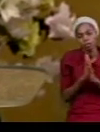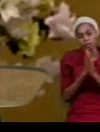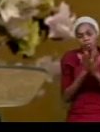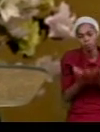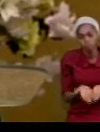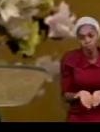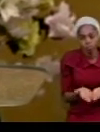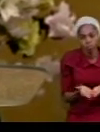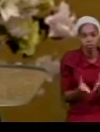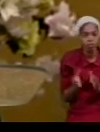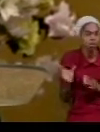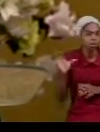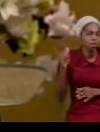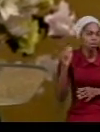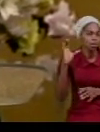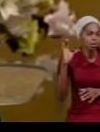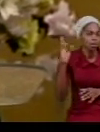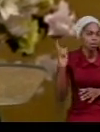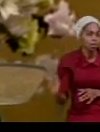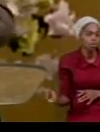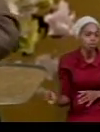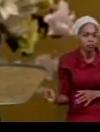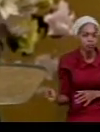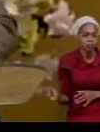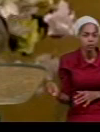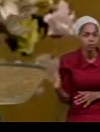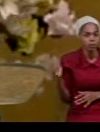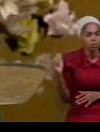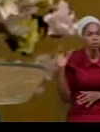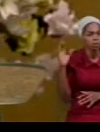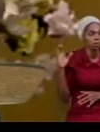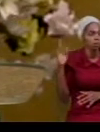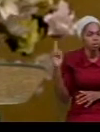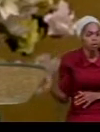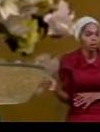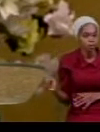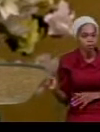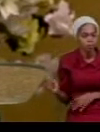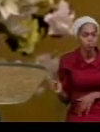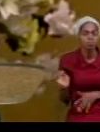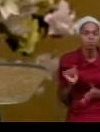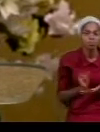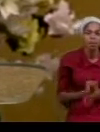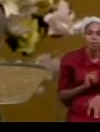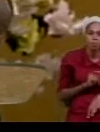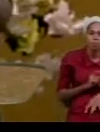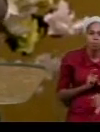the book of Acts, that Paul the Apostle was chosen,